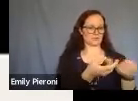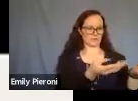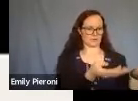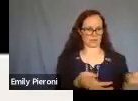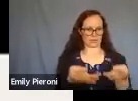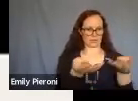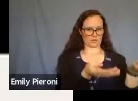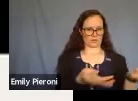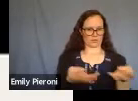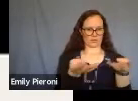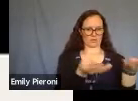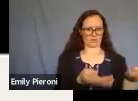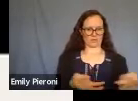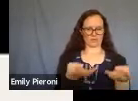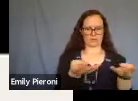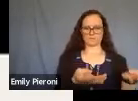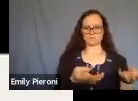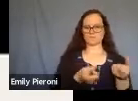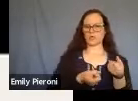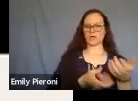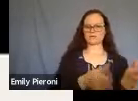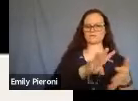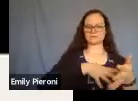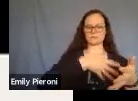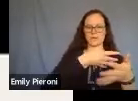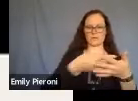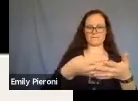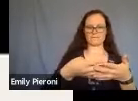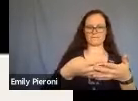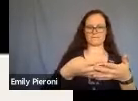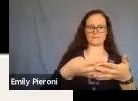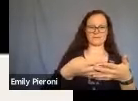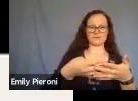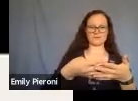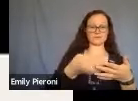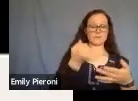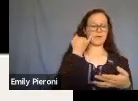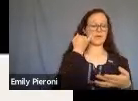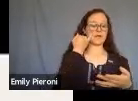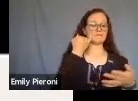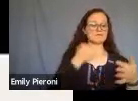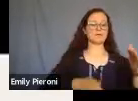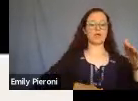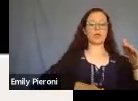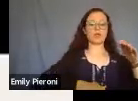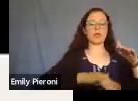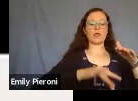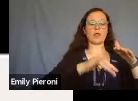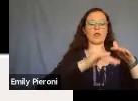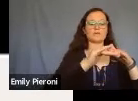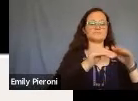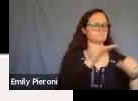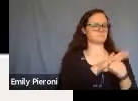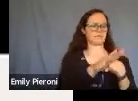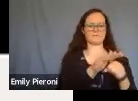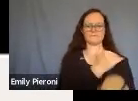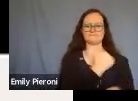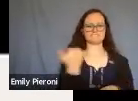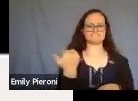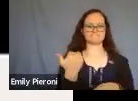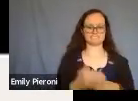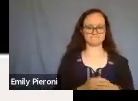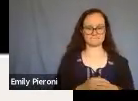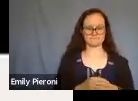and that sort of helps you to turn the water off when you're getting to that saturation point. Anything that, you know, when